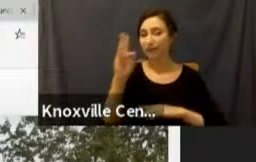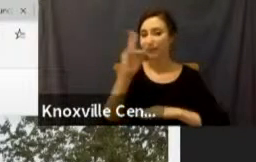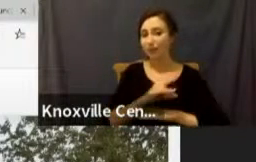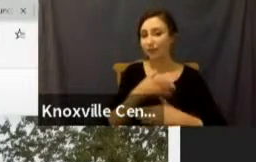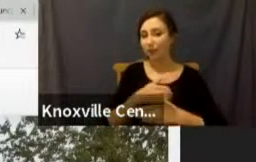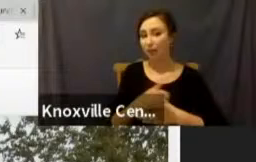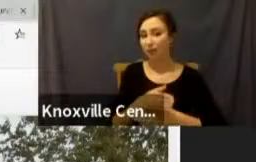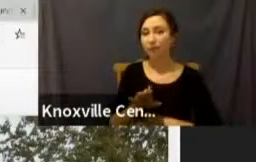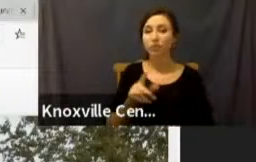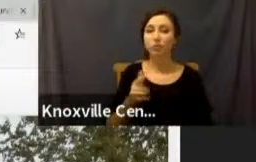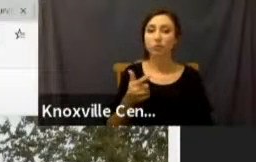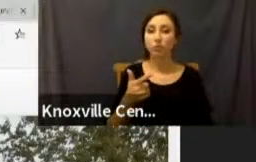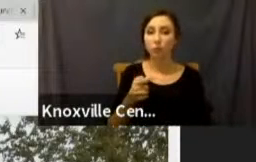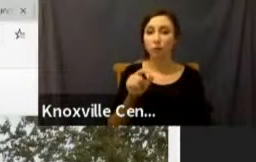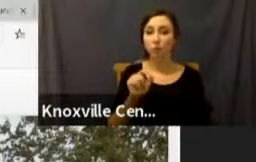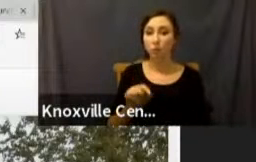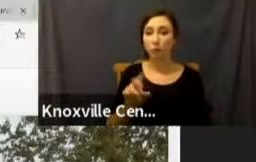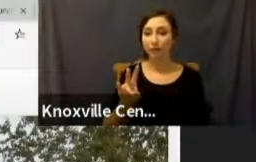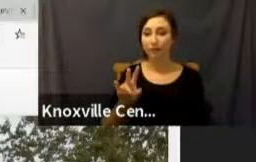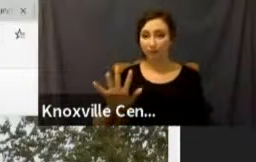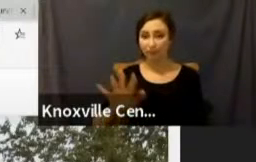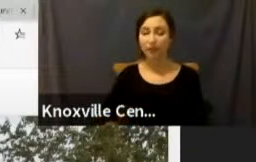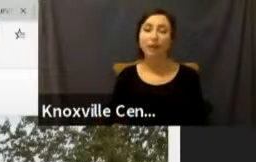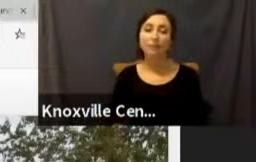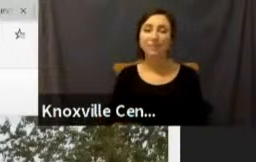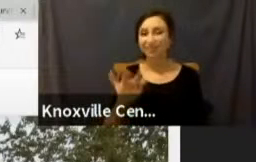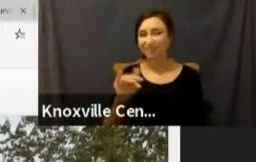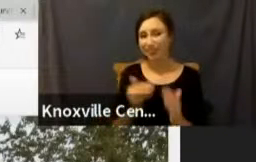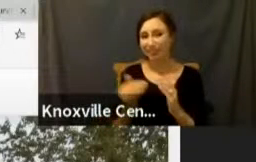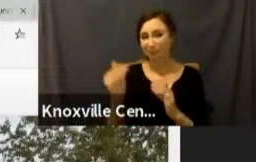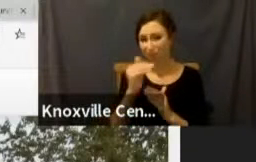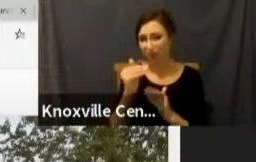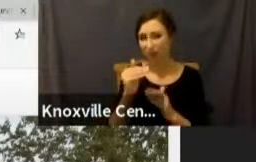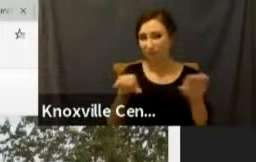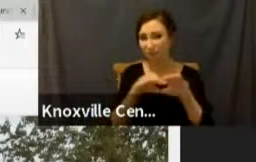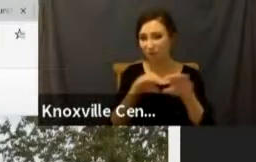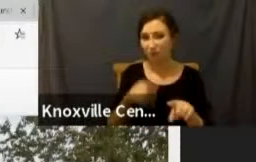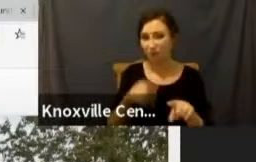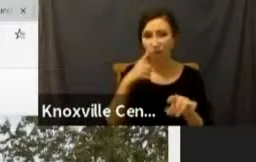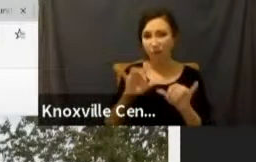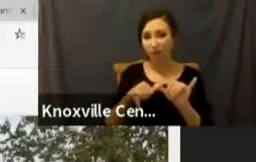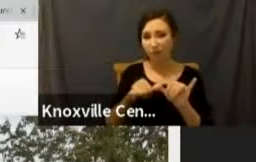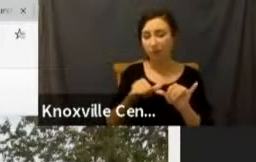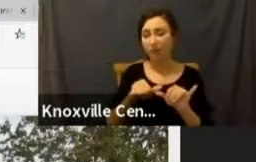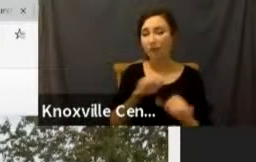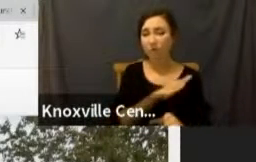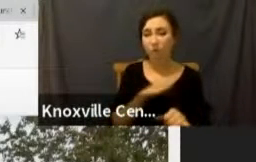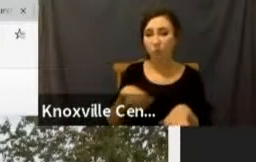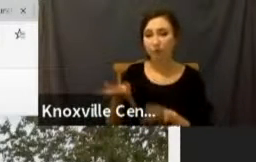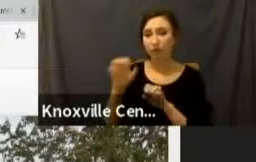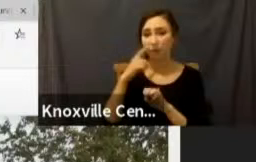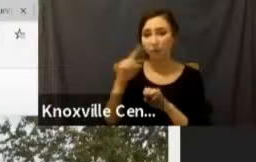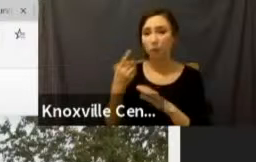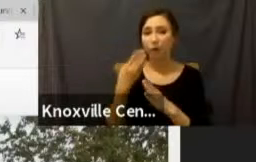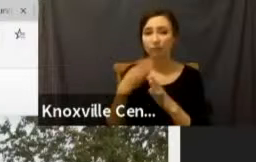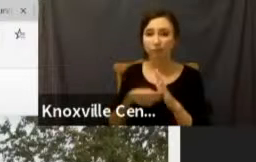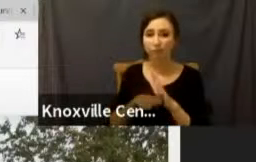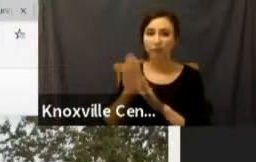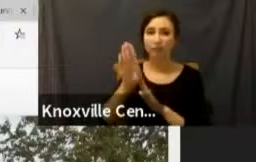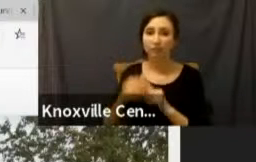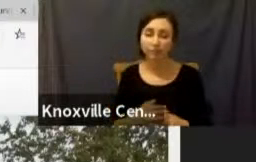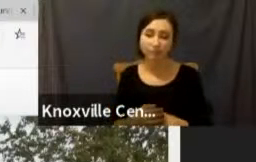Knox County is 21.75, which is above the threshold for the metrics the board has adopted for regarding escalation.